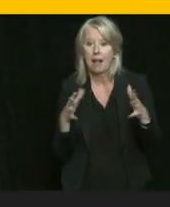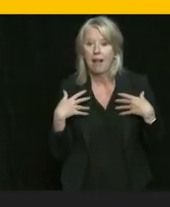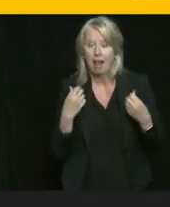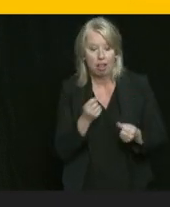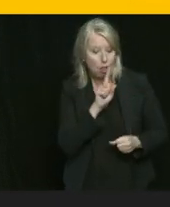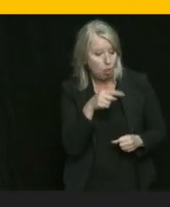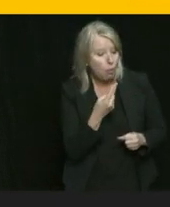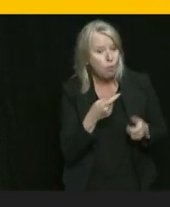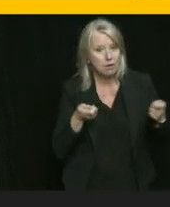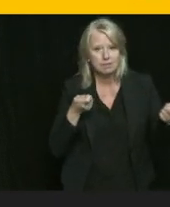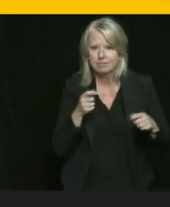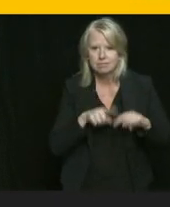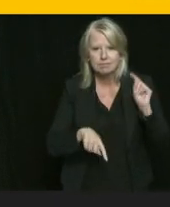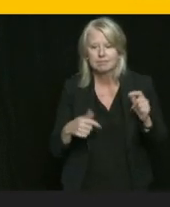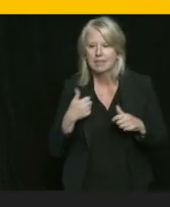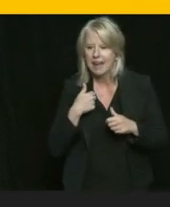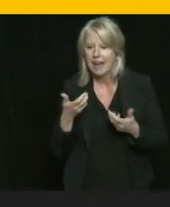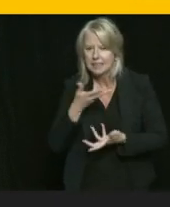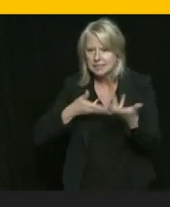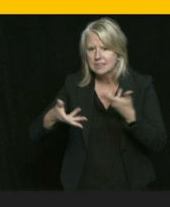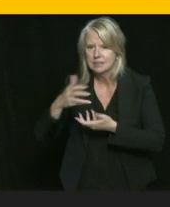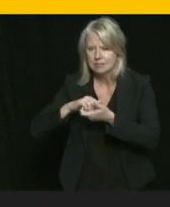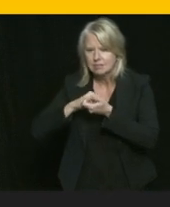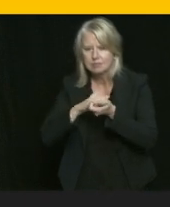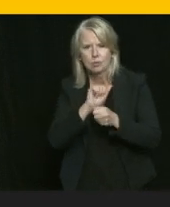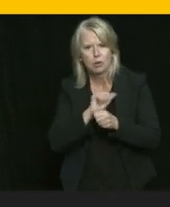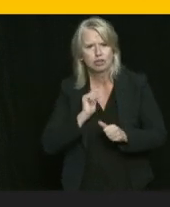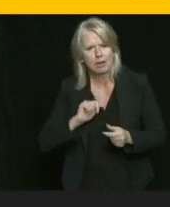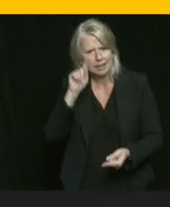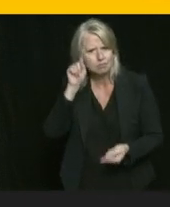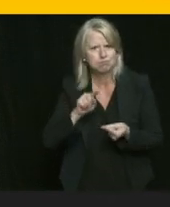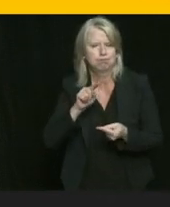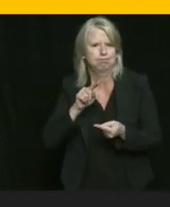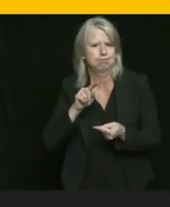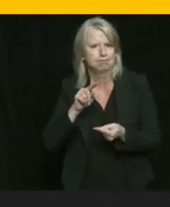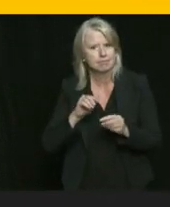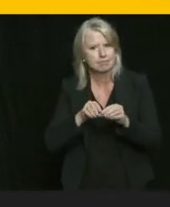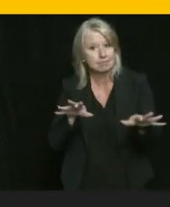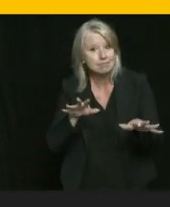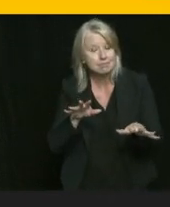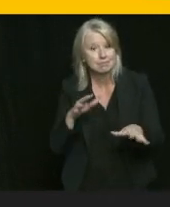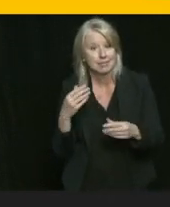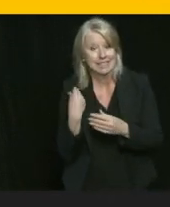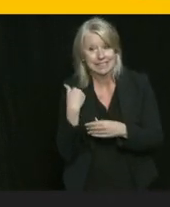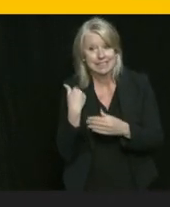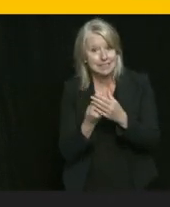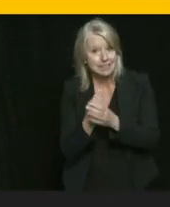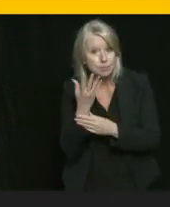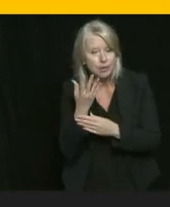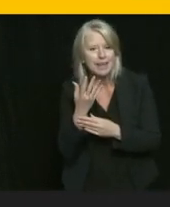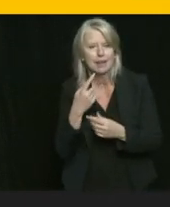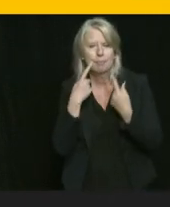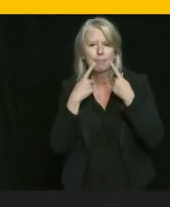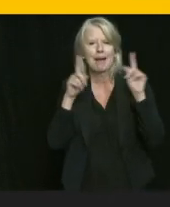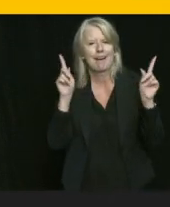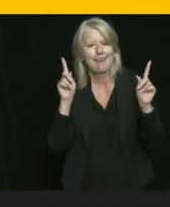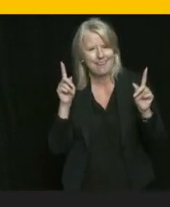After Canadians worked with public health to hammer the COVID-19 curve in the spring, we had our first dance over the